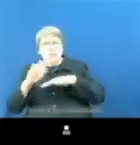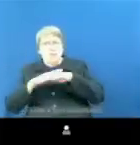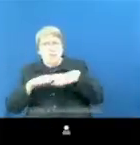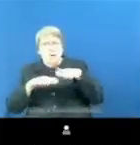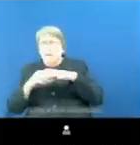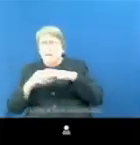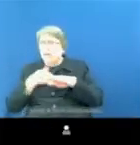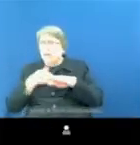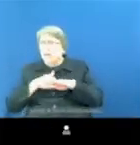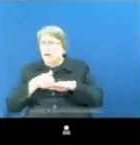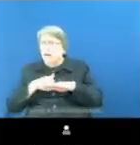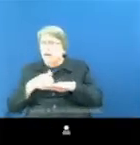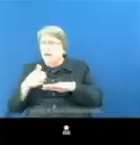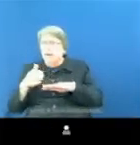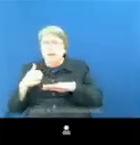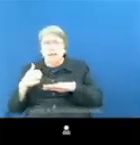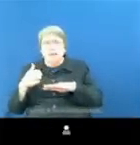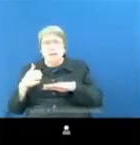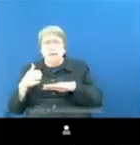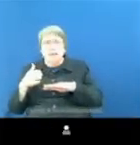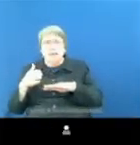Sorry, there was something